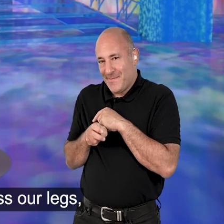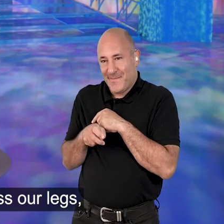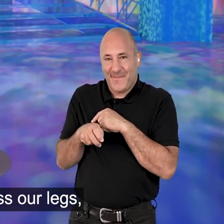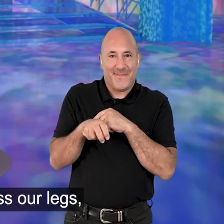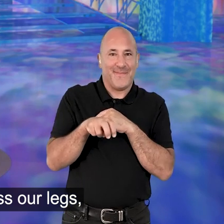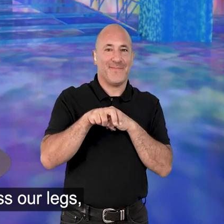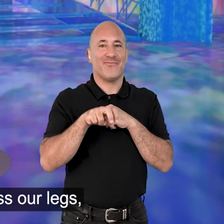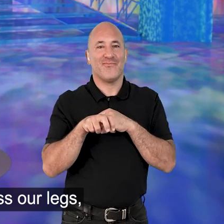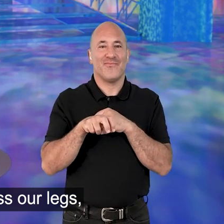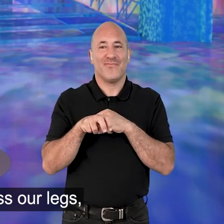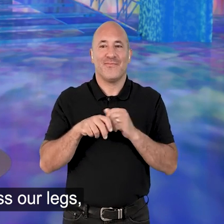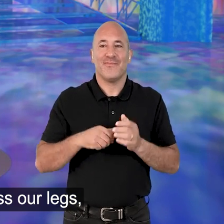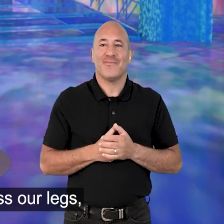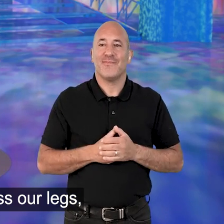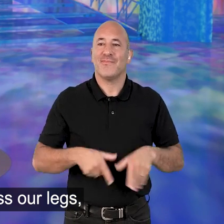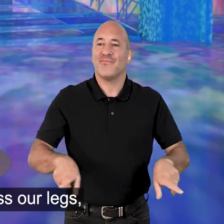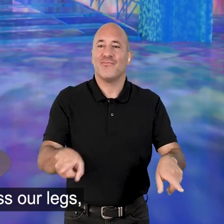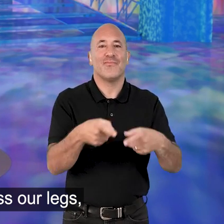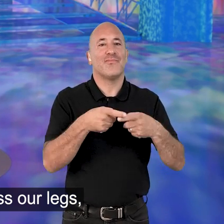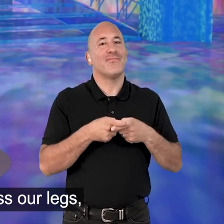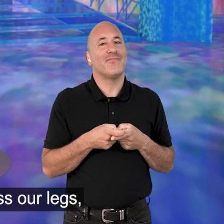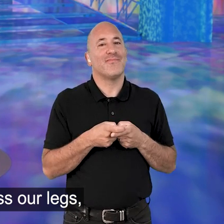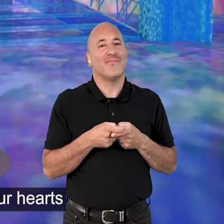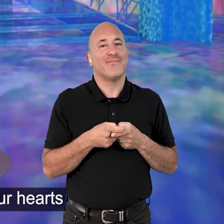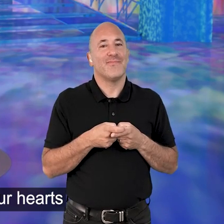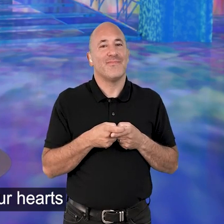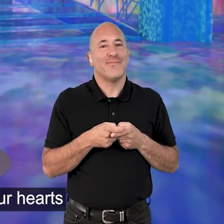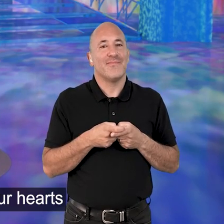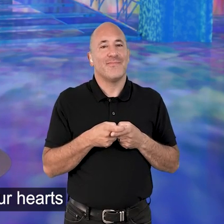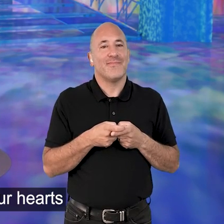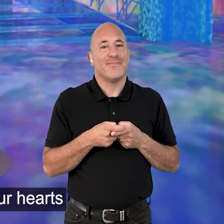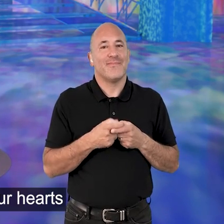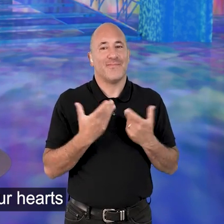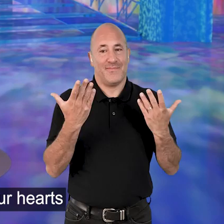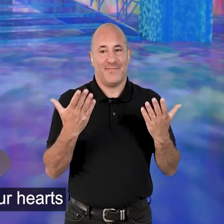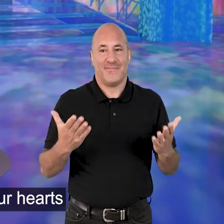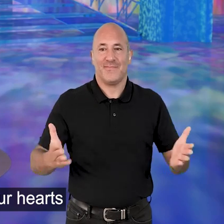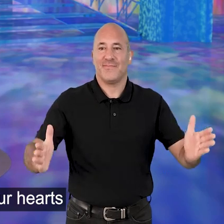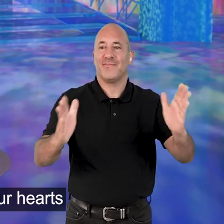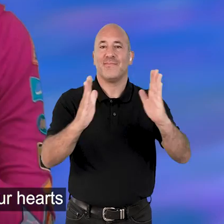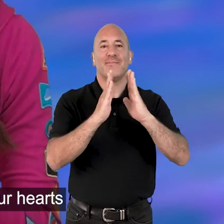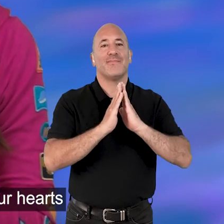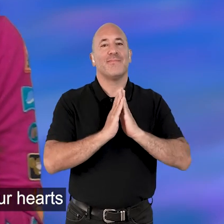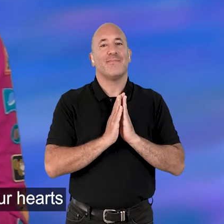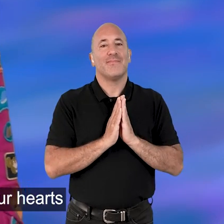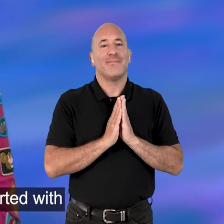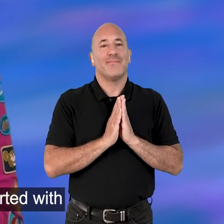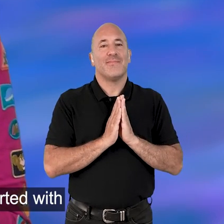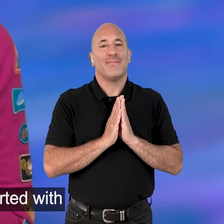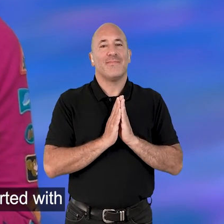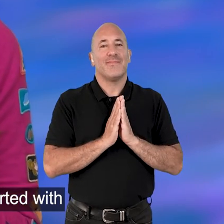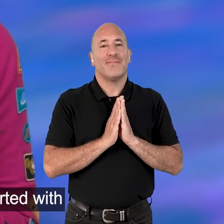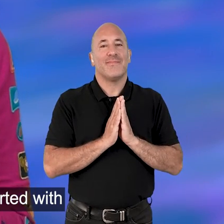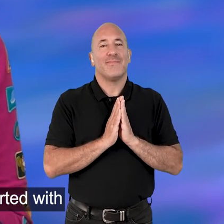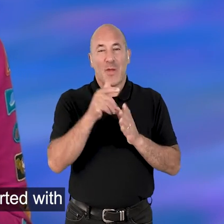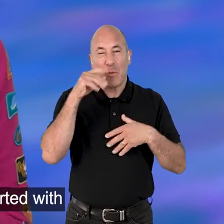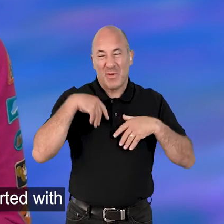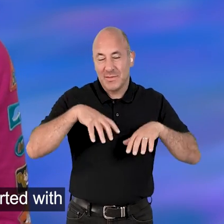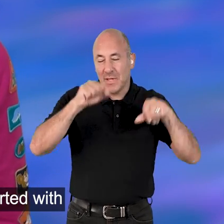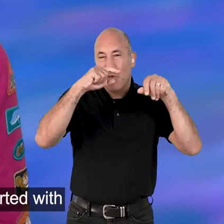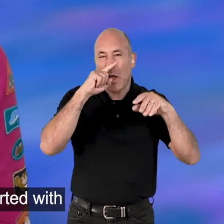sit and we cross our legs, bringing our hands together at our hearts. And we